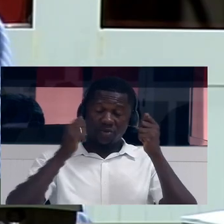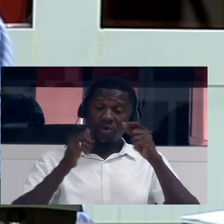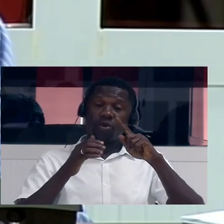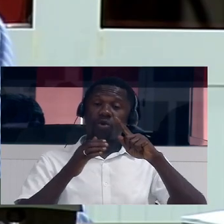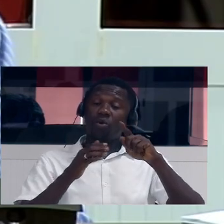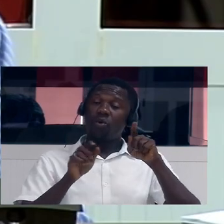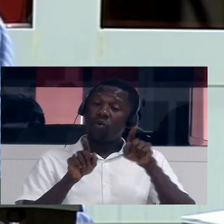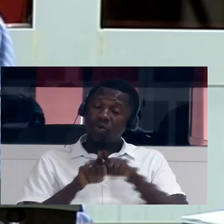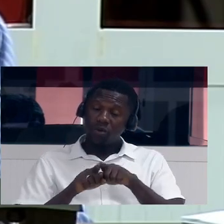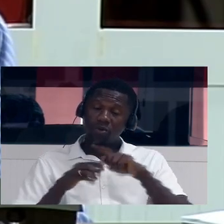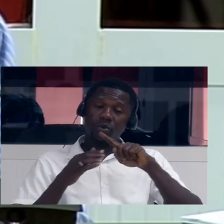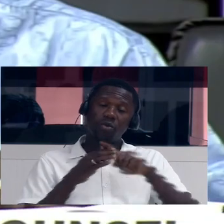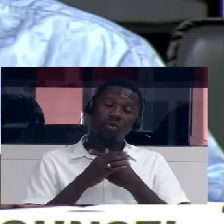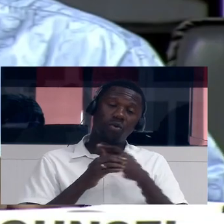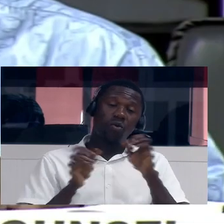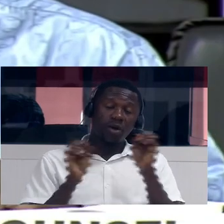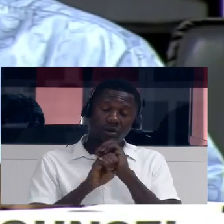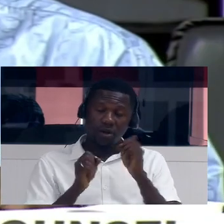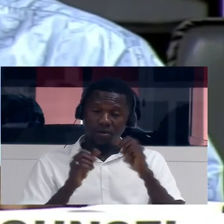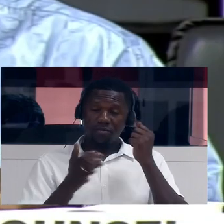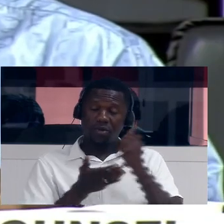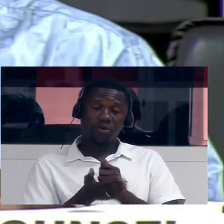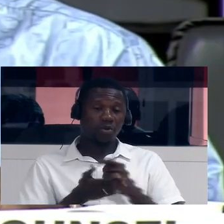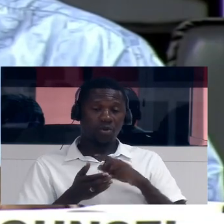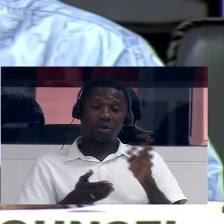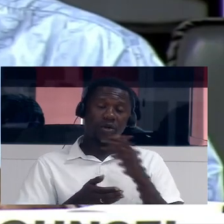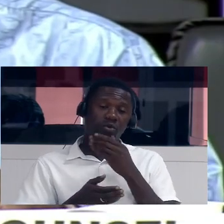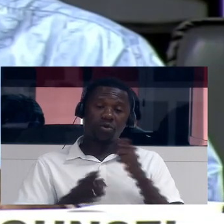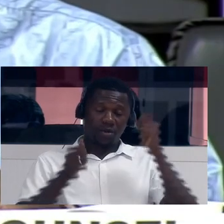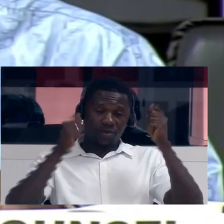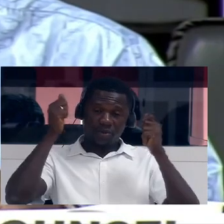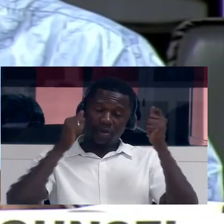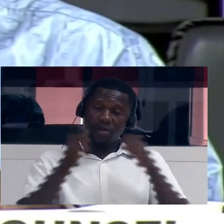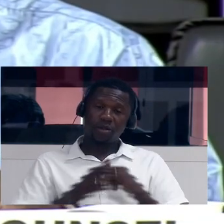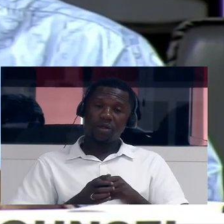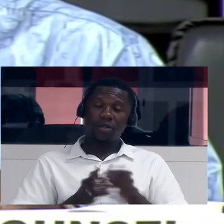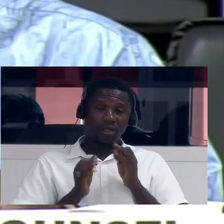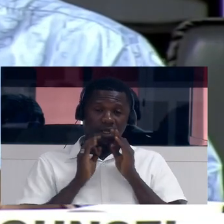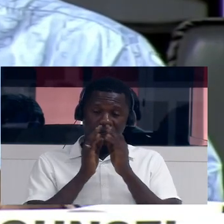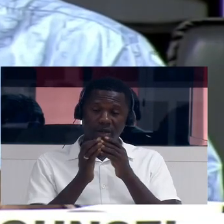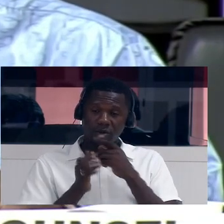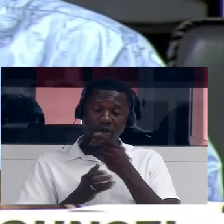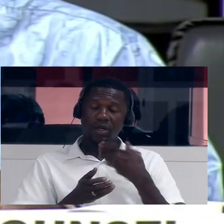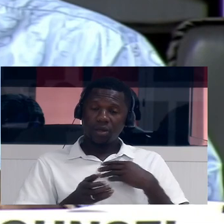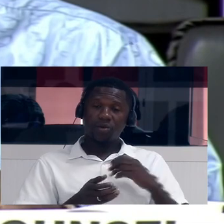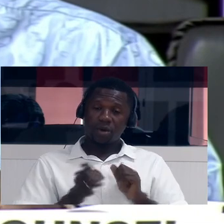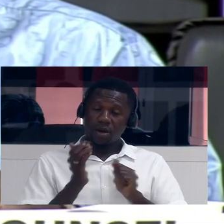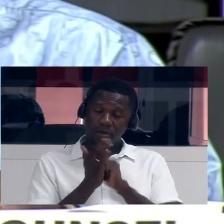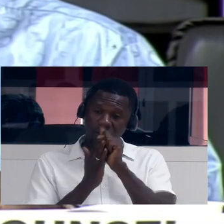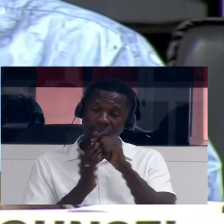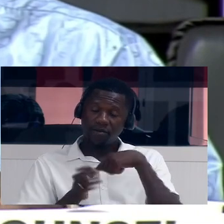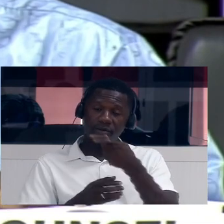yes. Did they say whether they would apply for a permit? No, they didn't tell me that. Not in my presence,